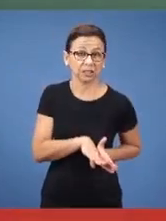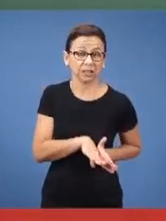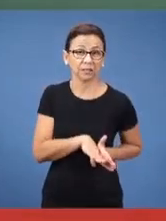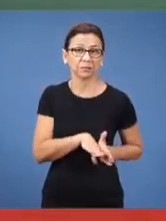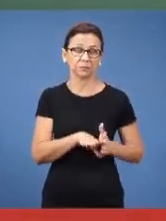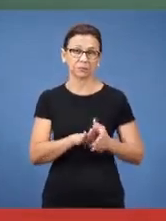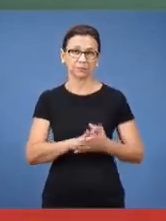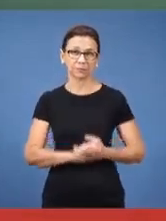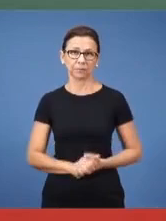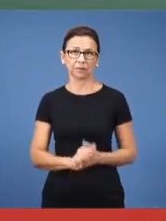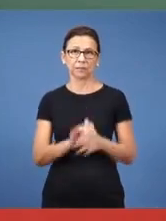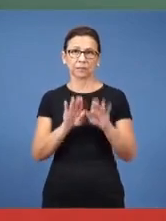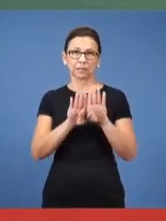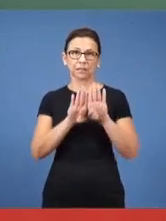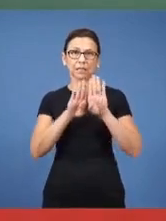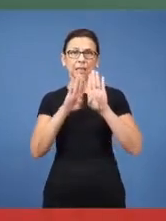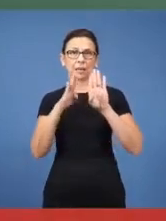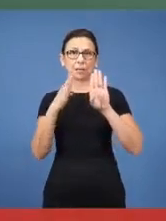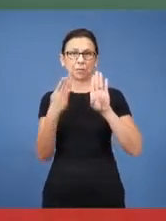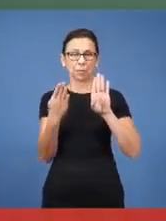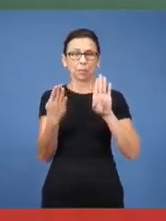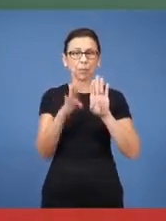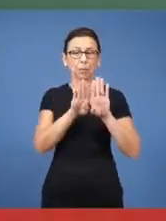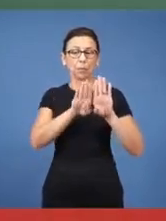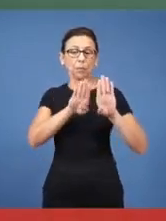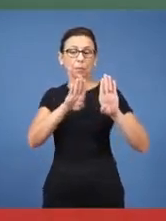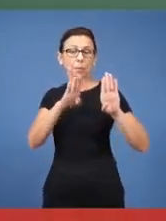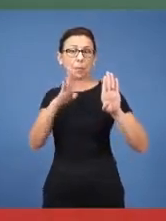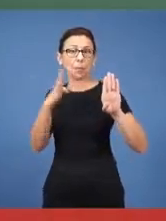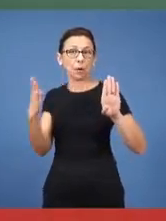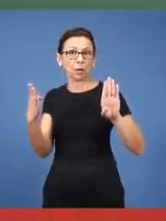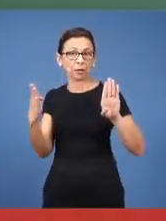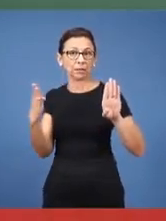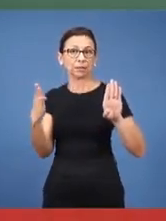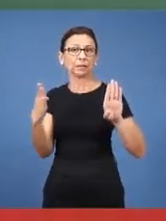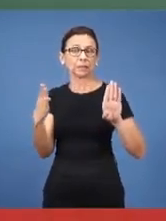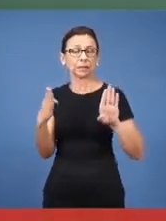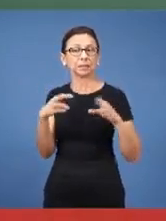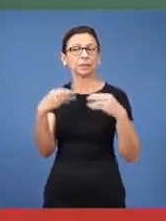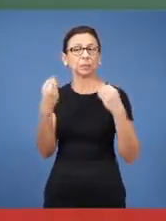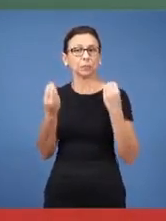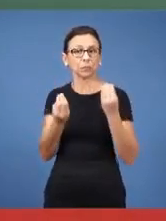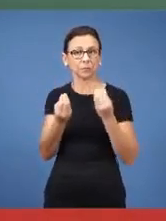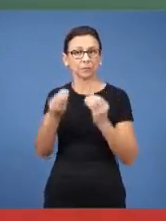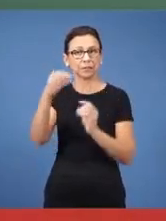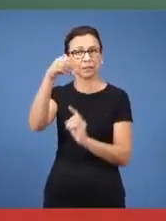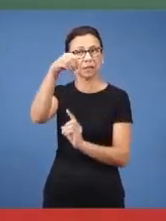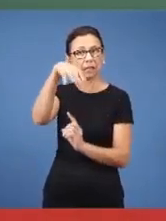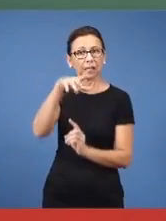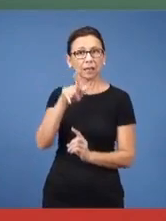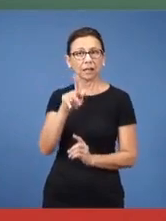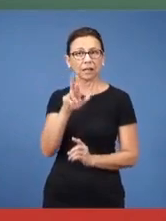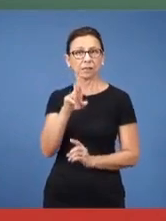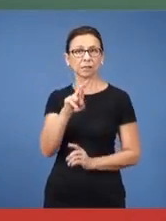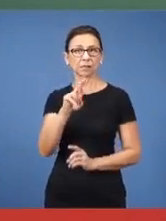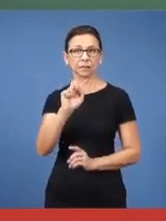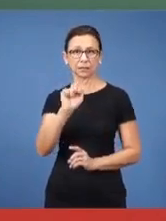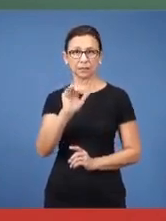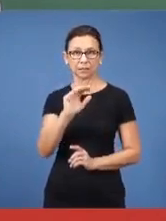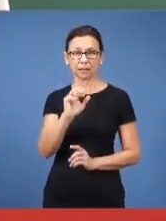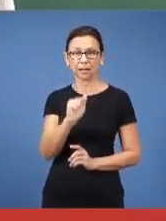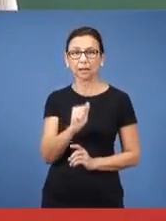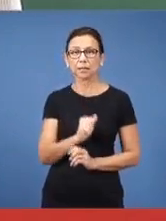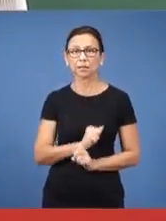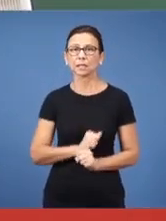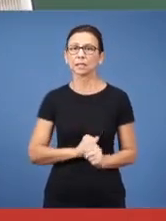When you are at the door is already open. The door of the grace will be closed. This is the time